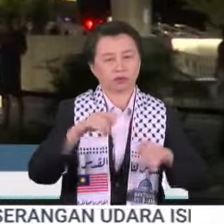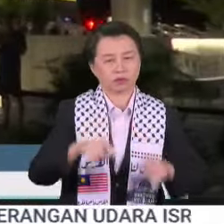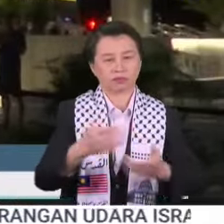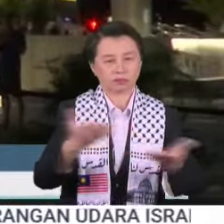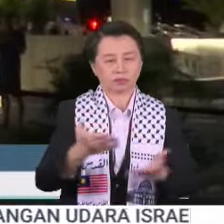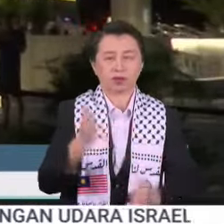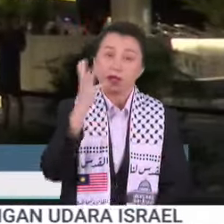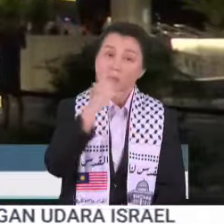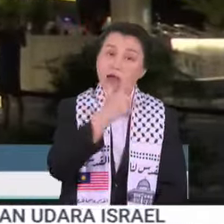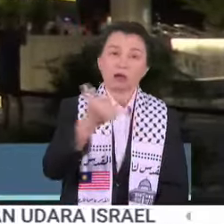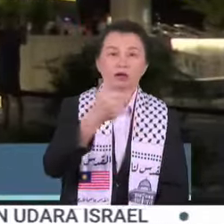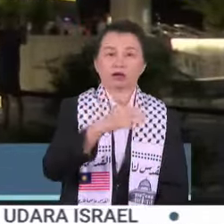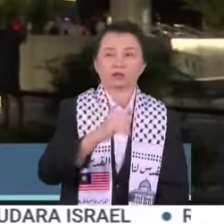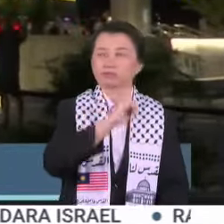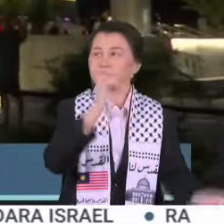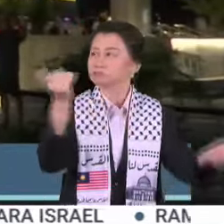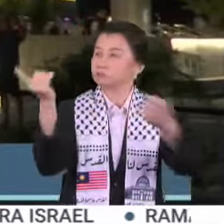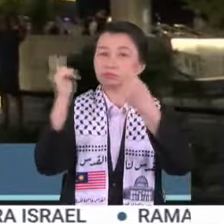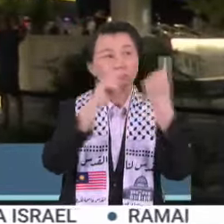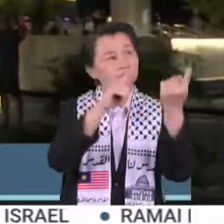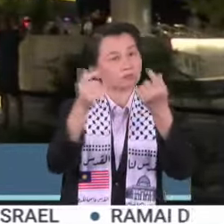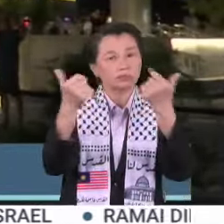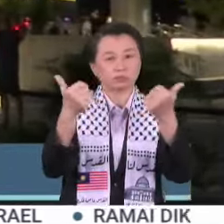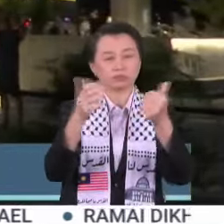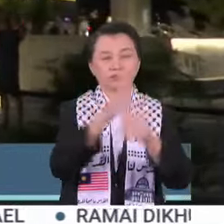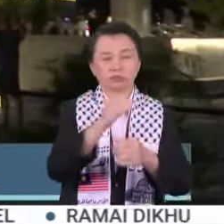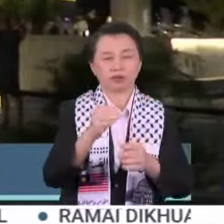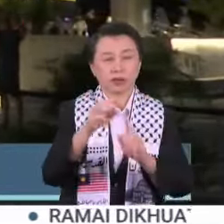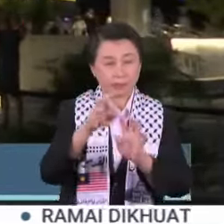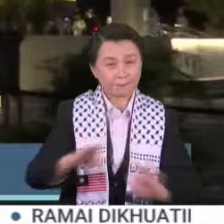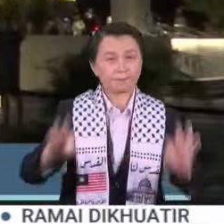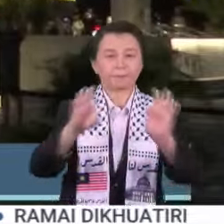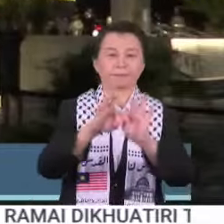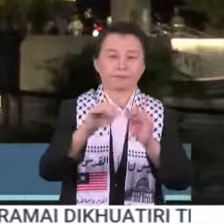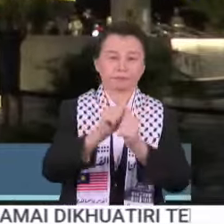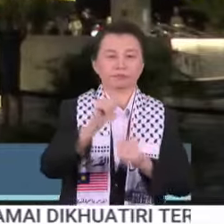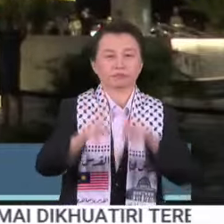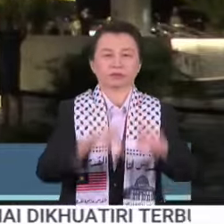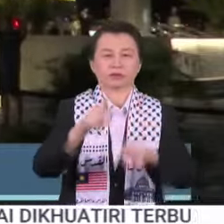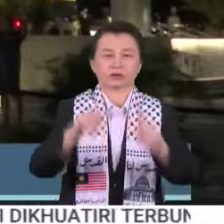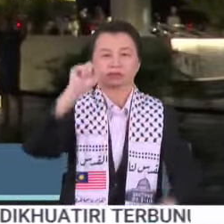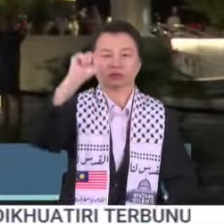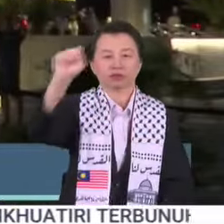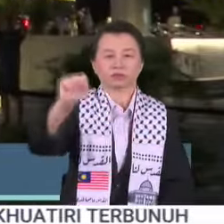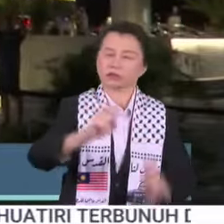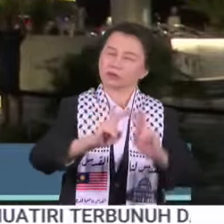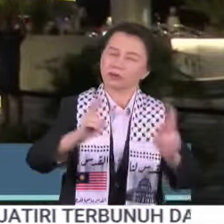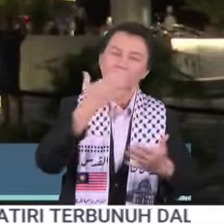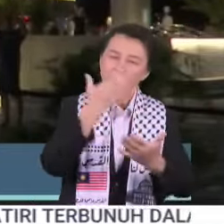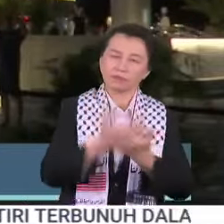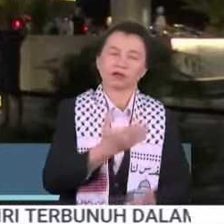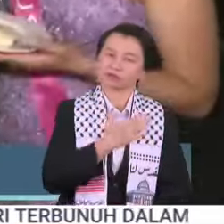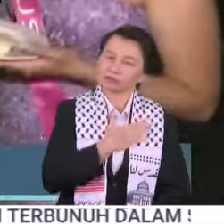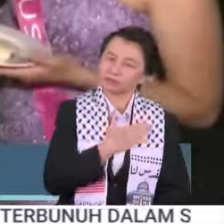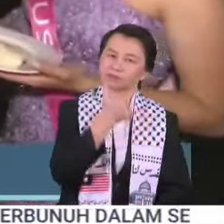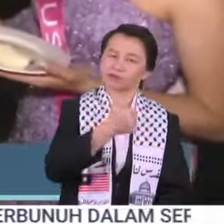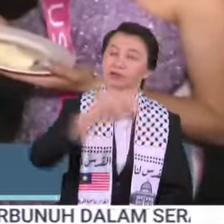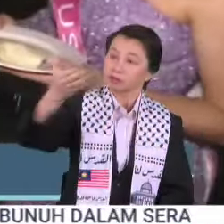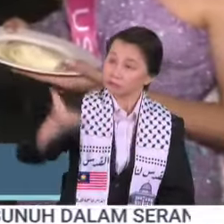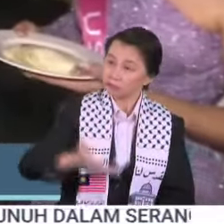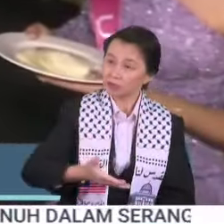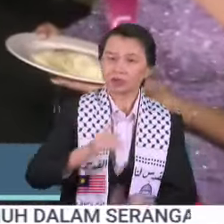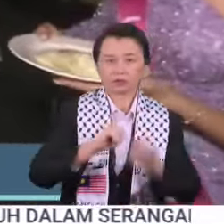home, beautiful environment and everything. But the most important part is the people of Sabah. Very kind, very warm,